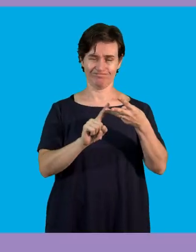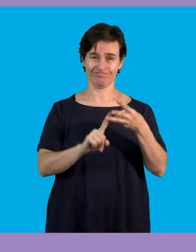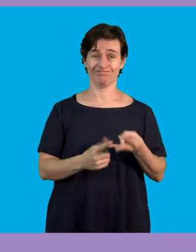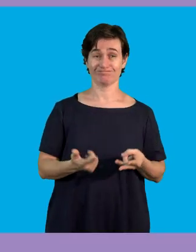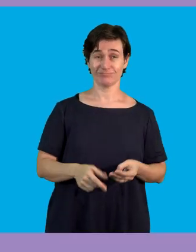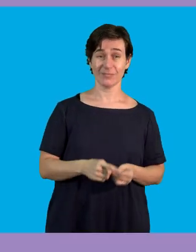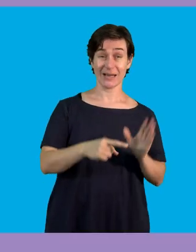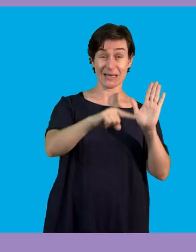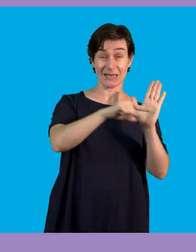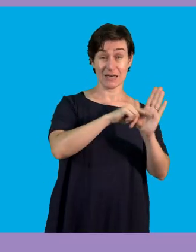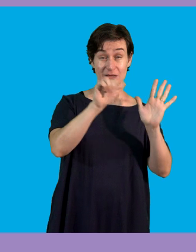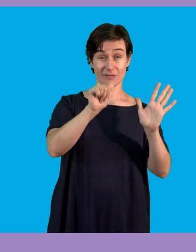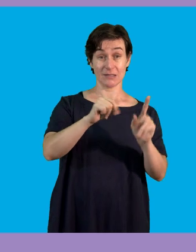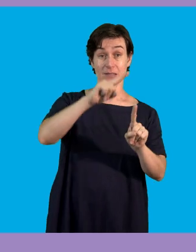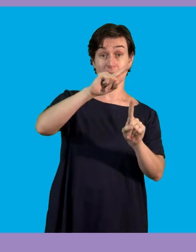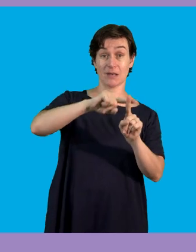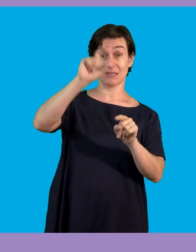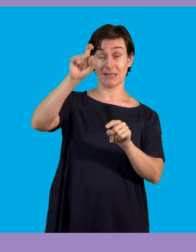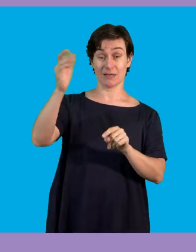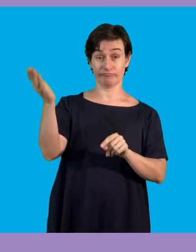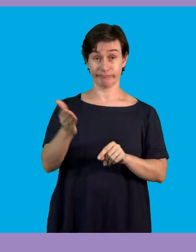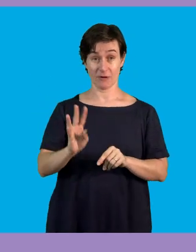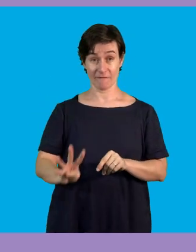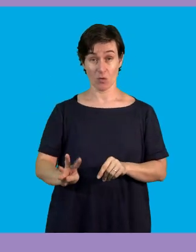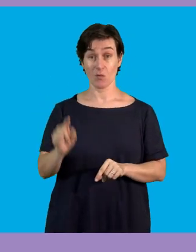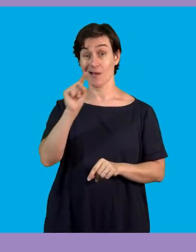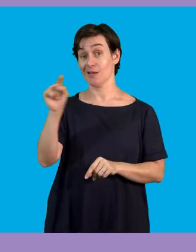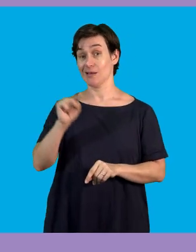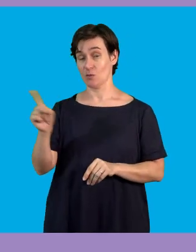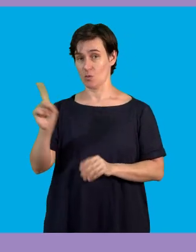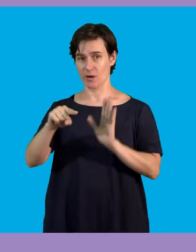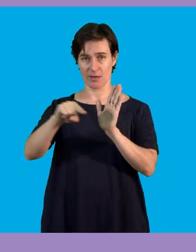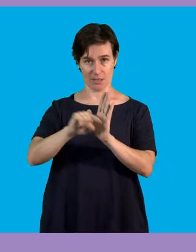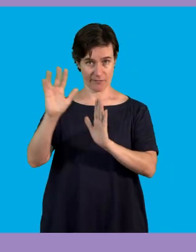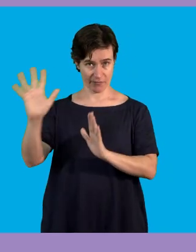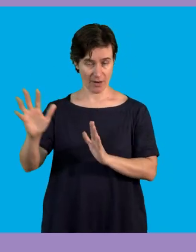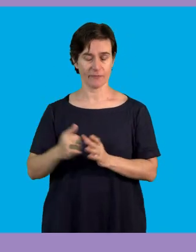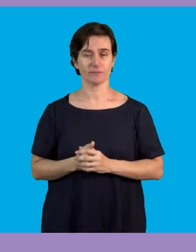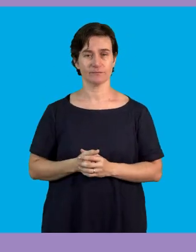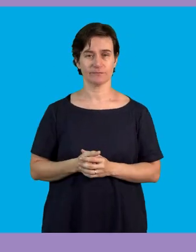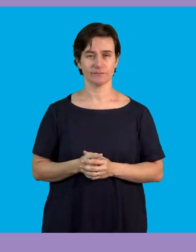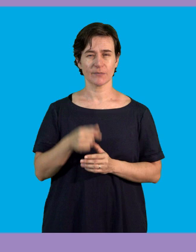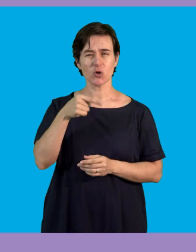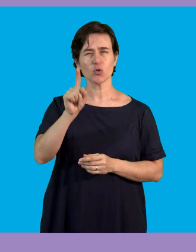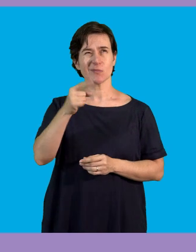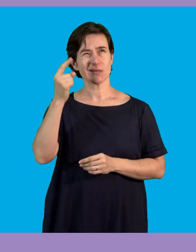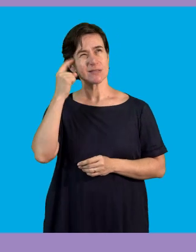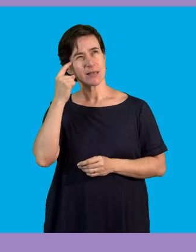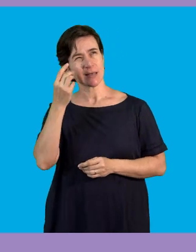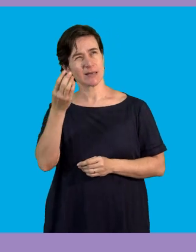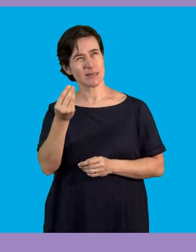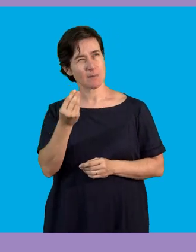negative 6 plus x divided by 4 equals to negative 5. And again, I need you to think of a